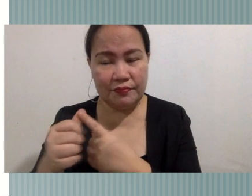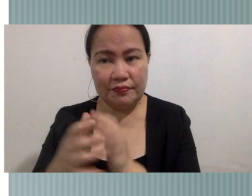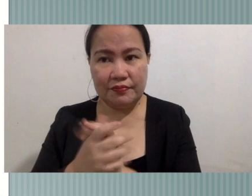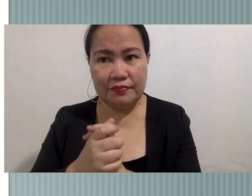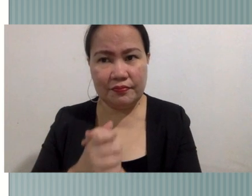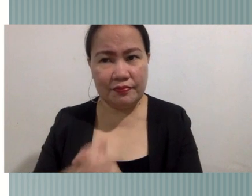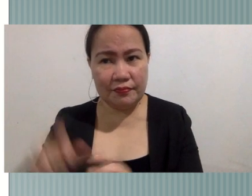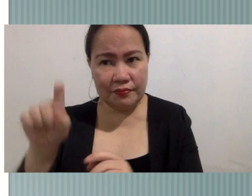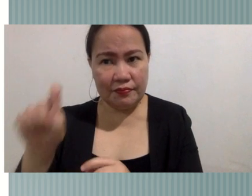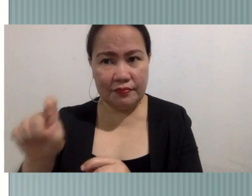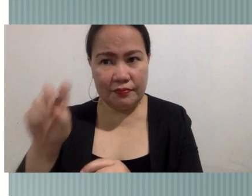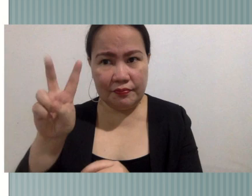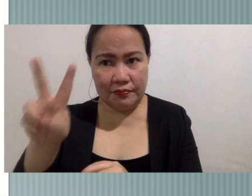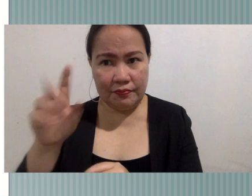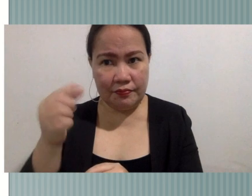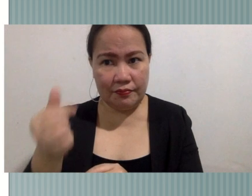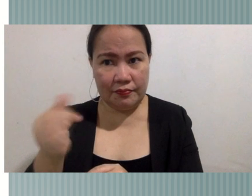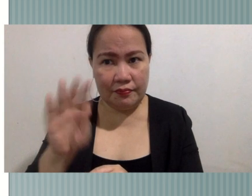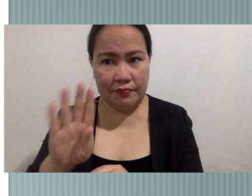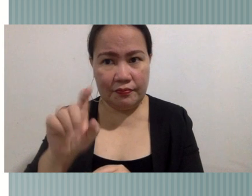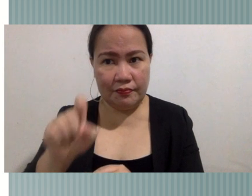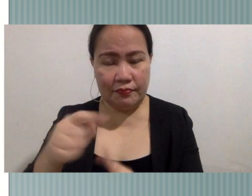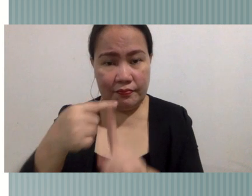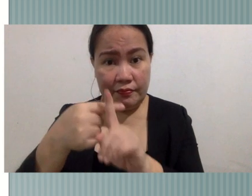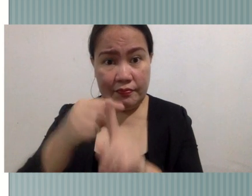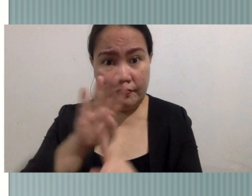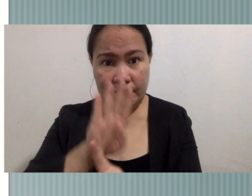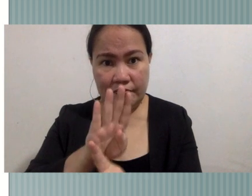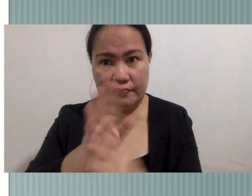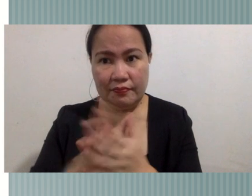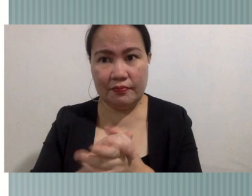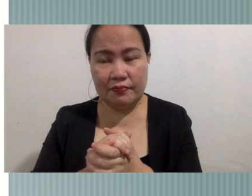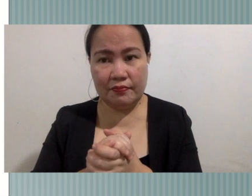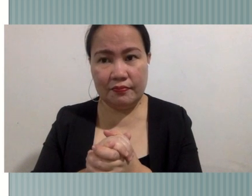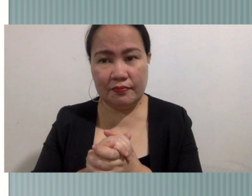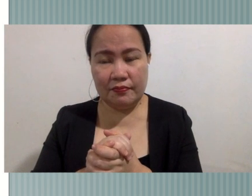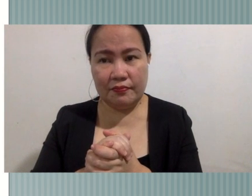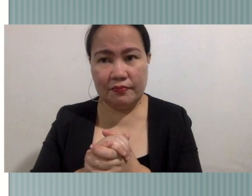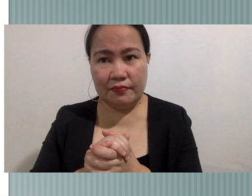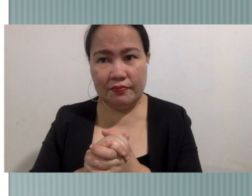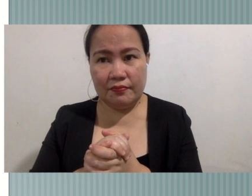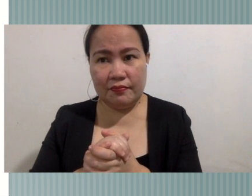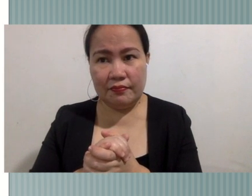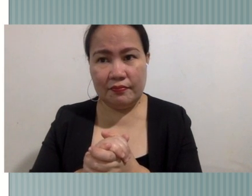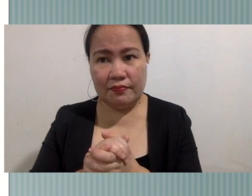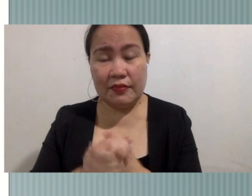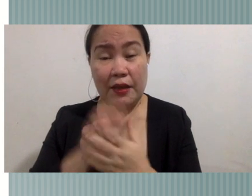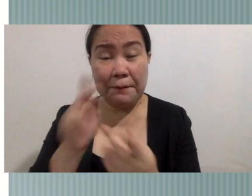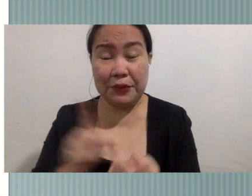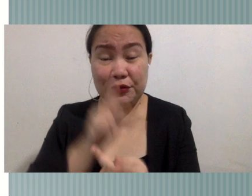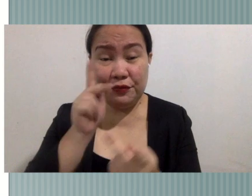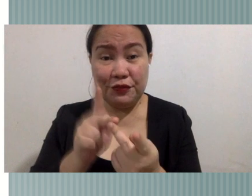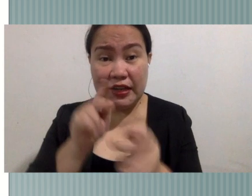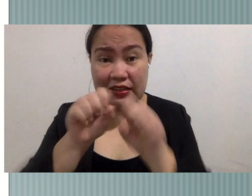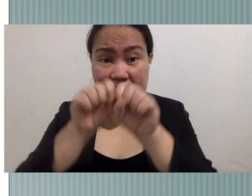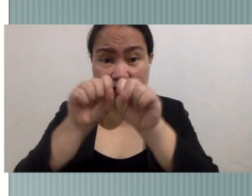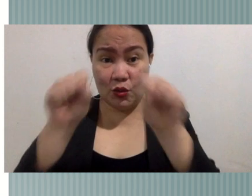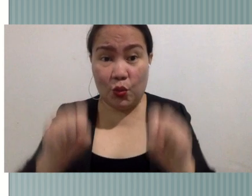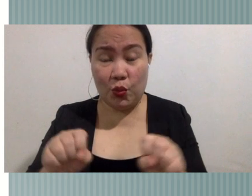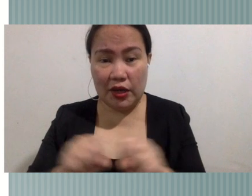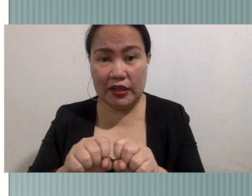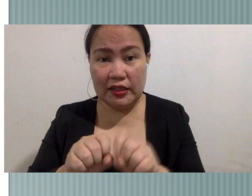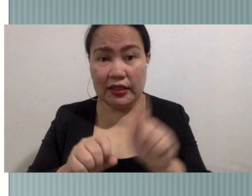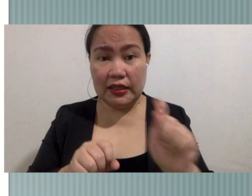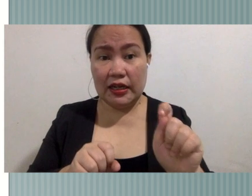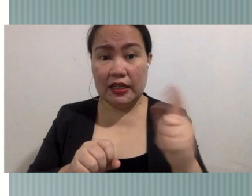First, x squared plus 4x plus 4. So, itong mga given na to ay perfect square